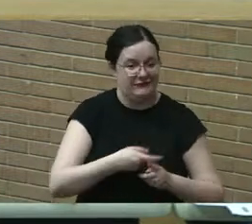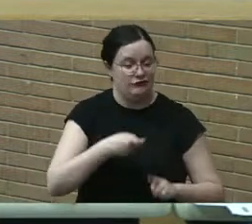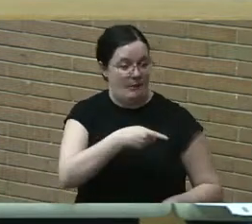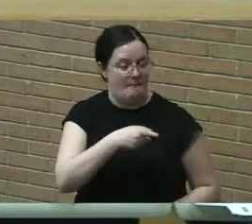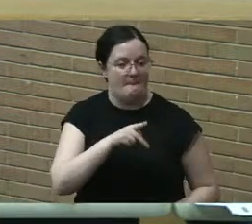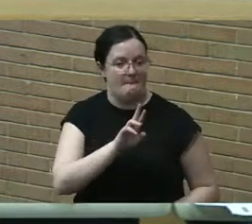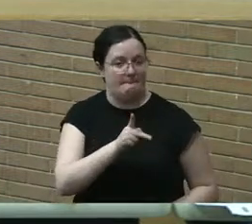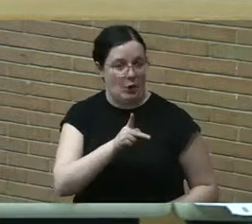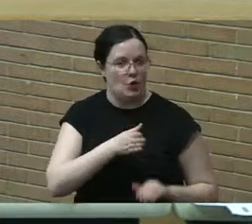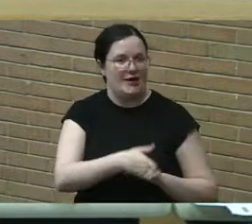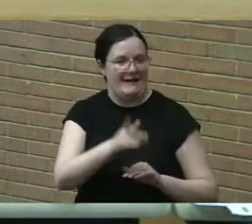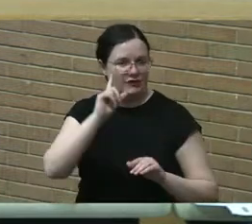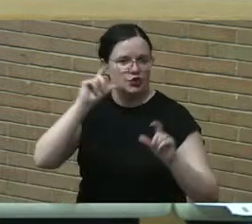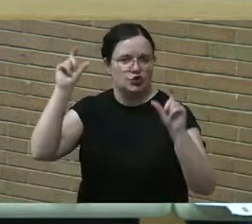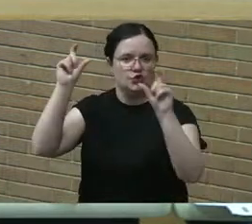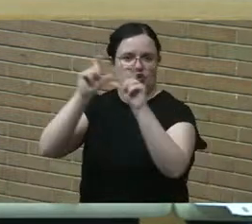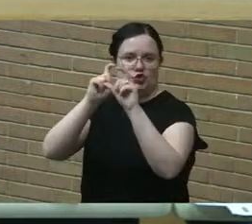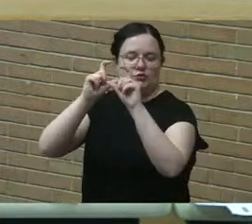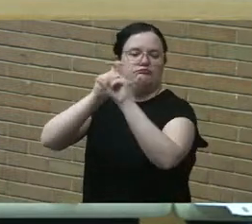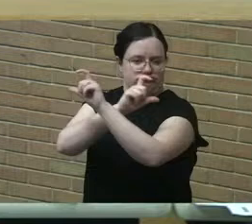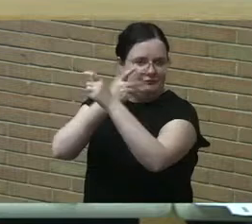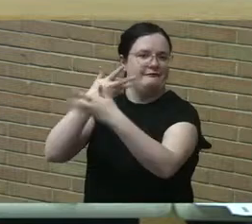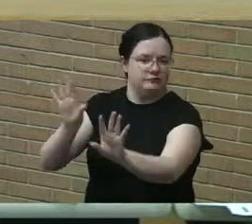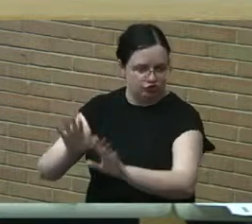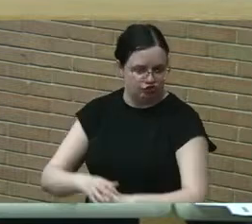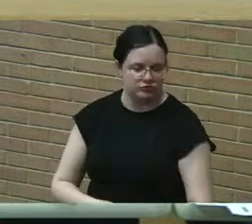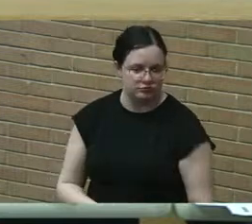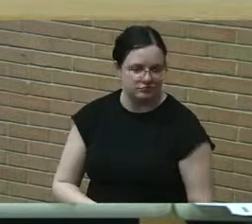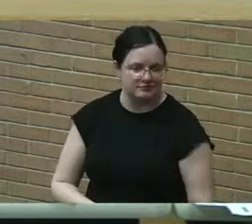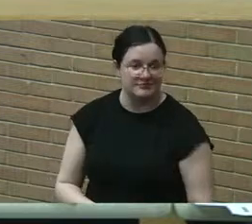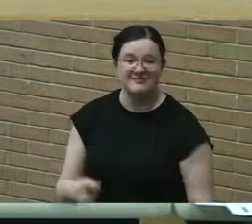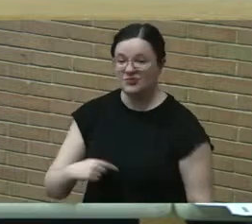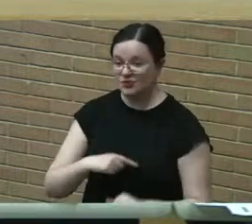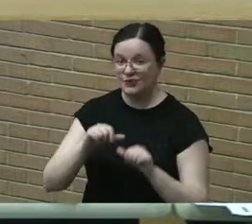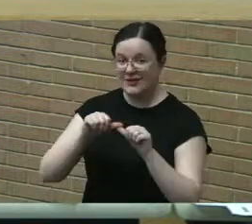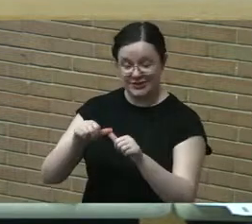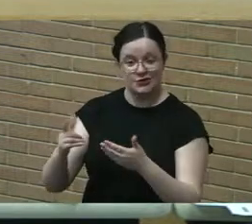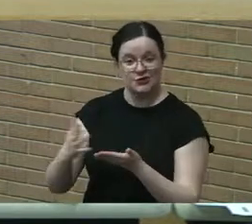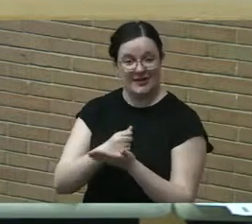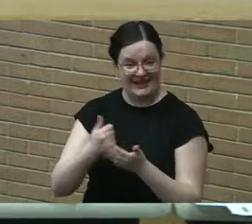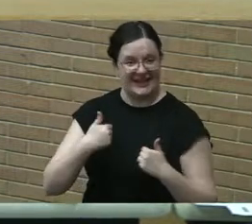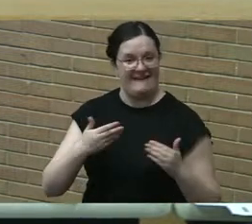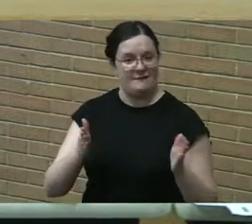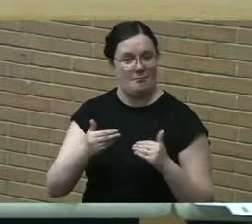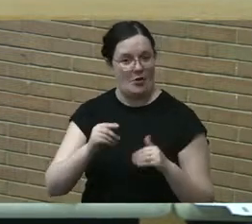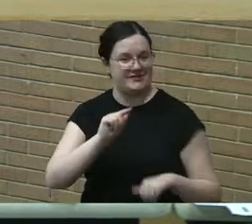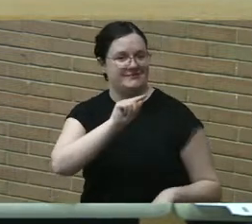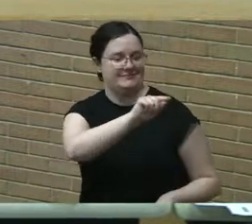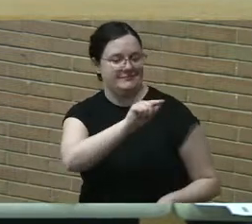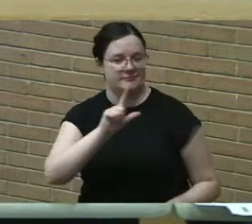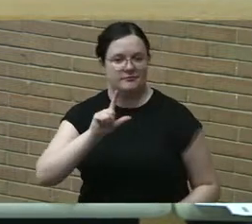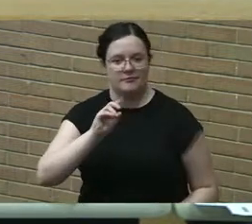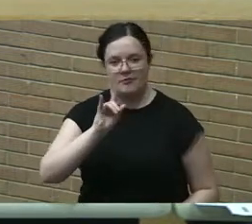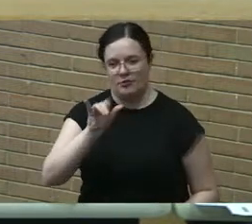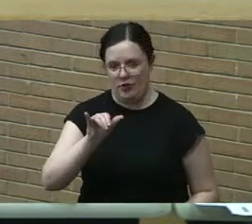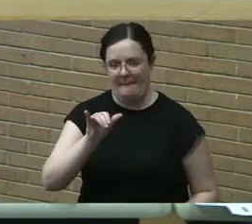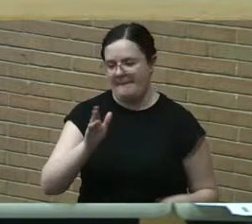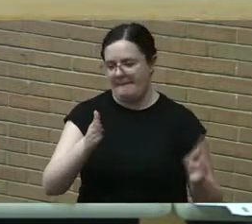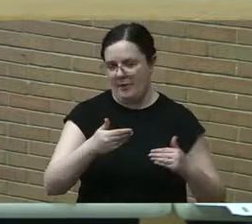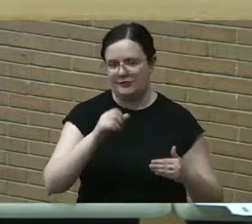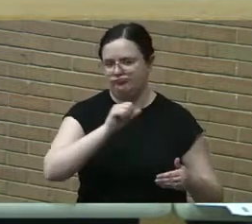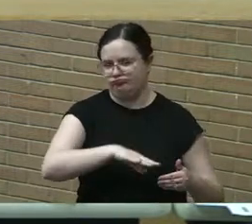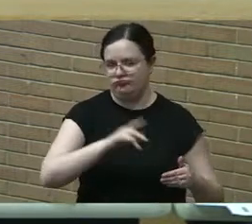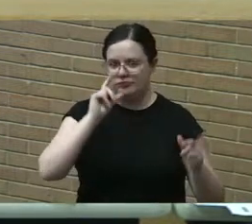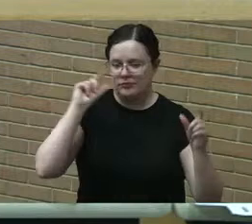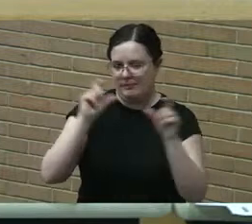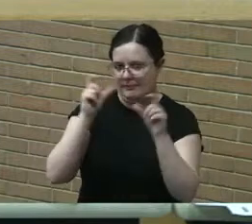eclipse had passed. We continue to collect them. We have a box out here in the lobby.